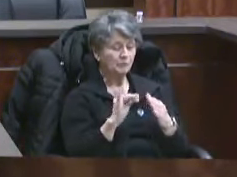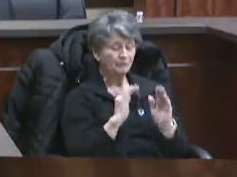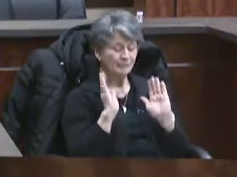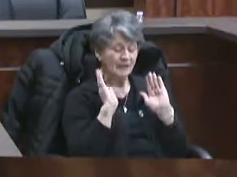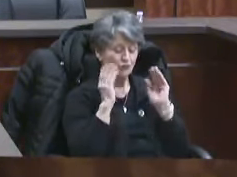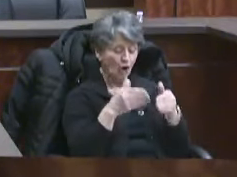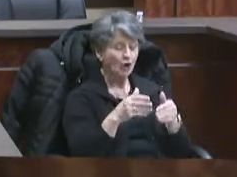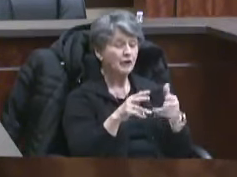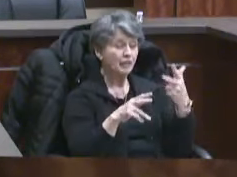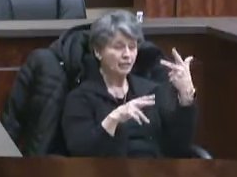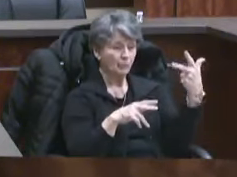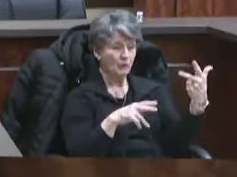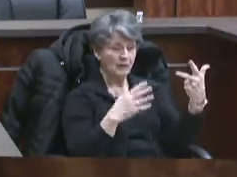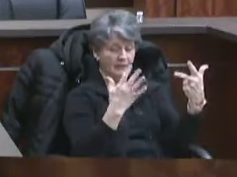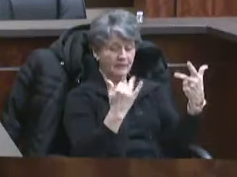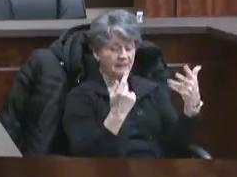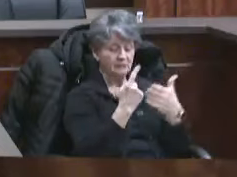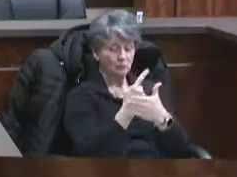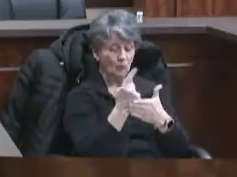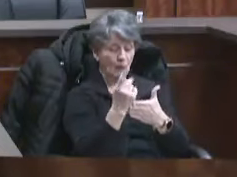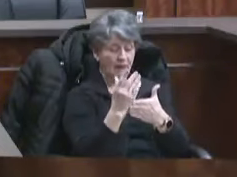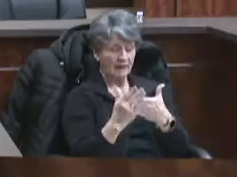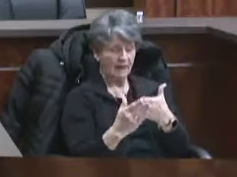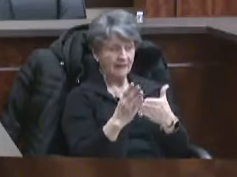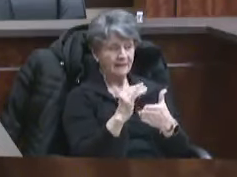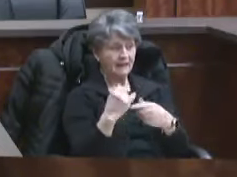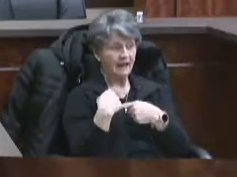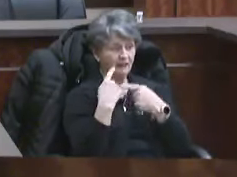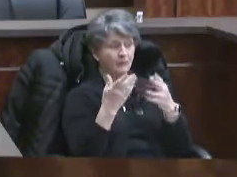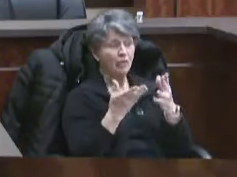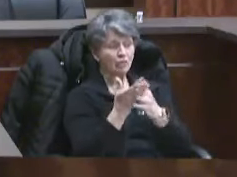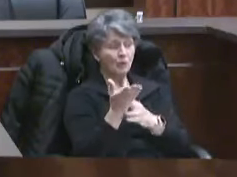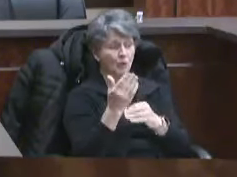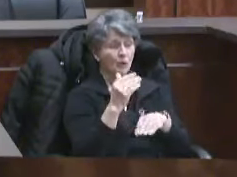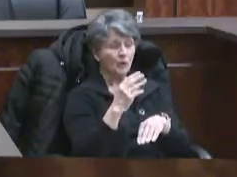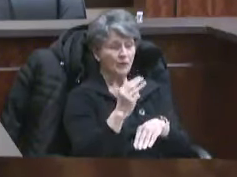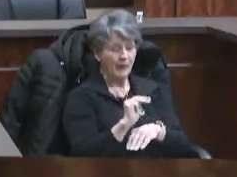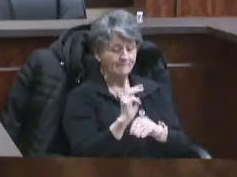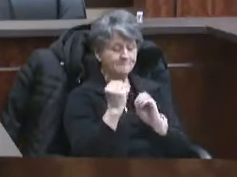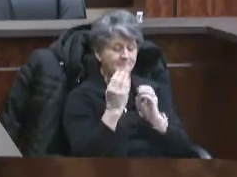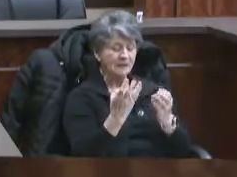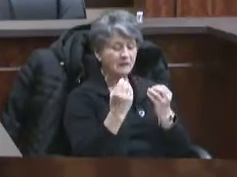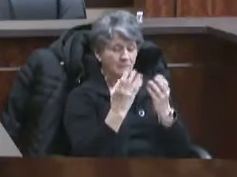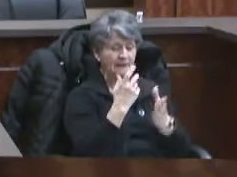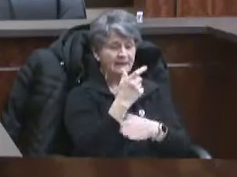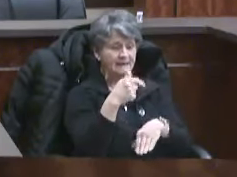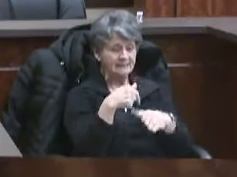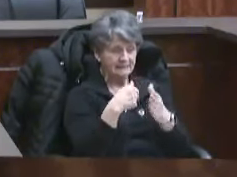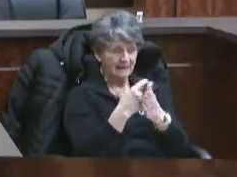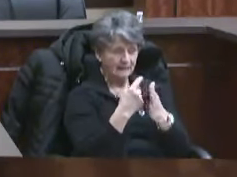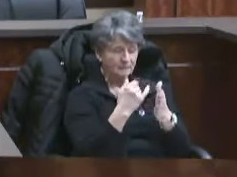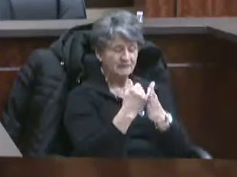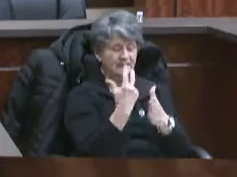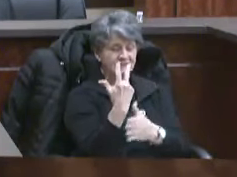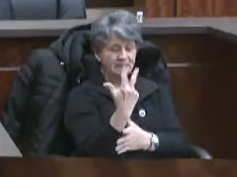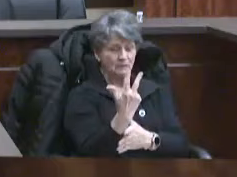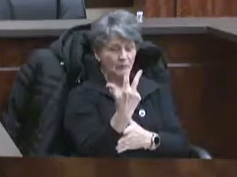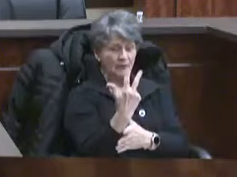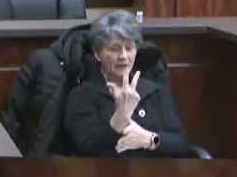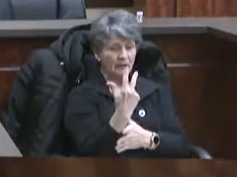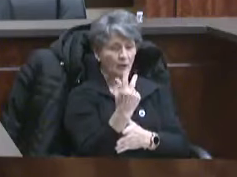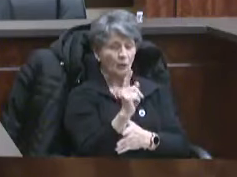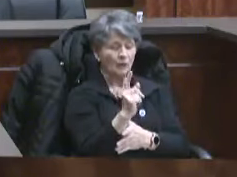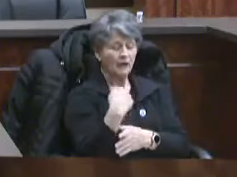3 alleys this weekend, and I've been through them numerous times. And these are 3 alleys where we